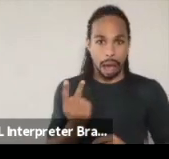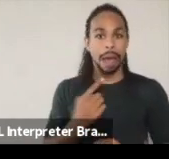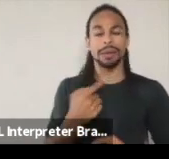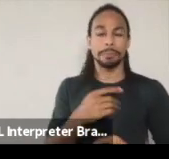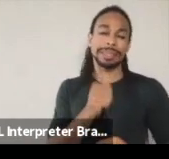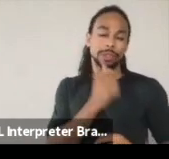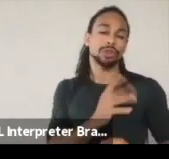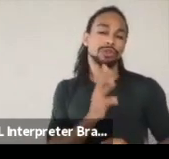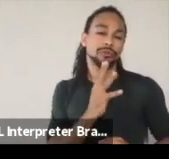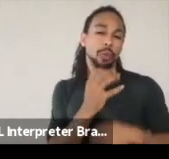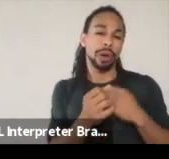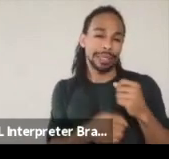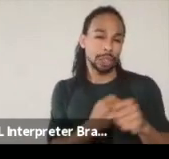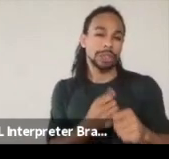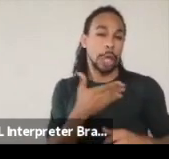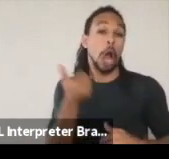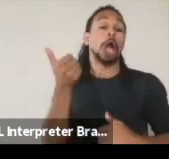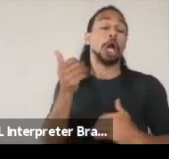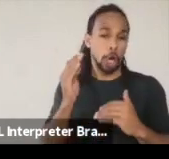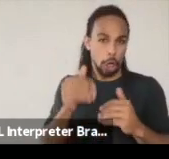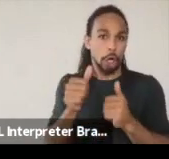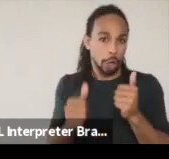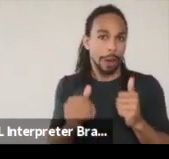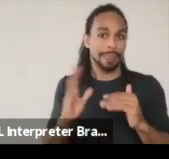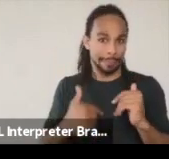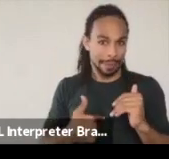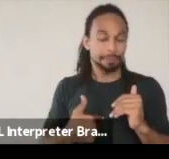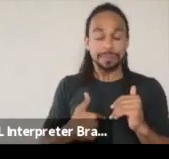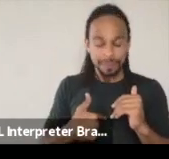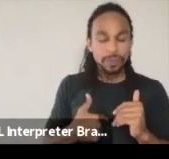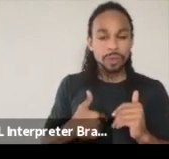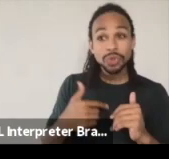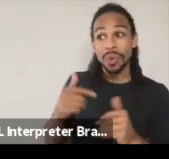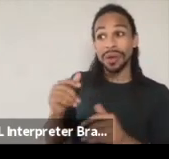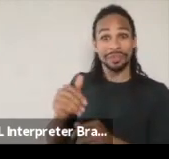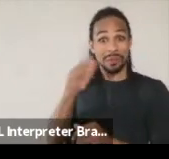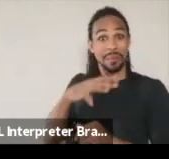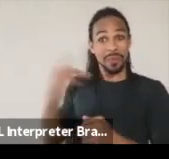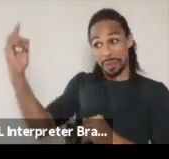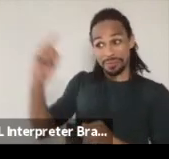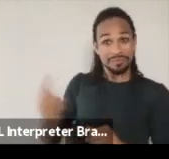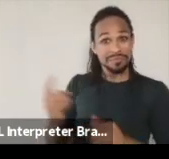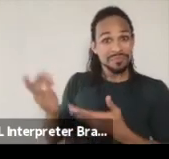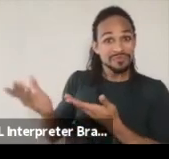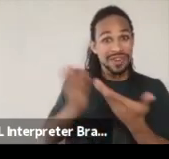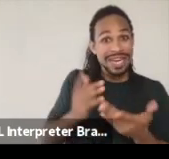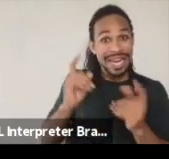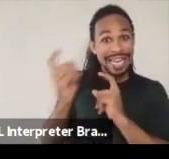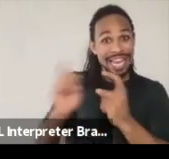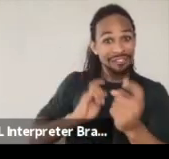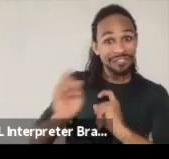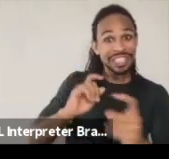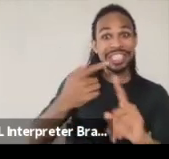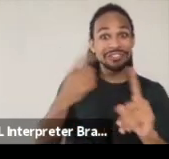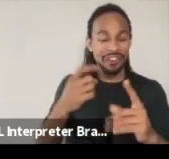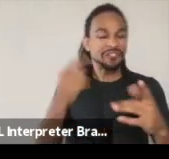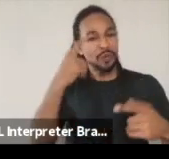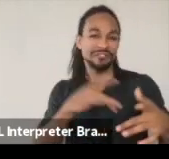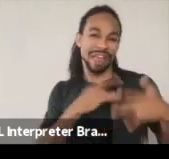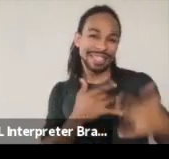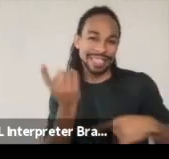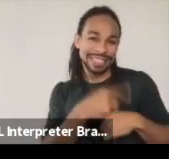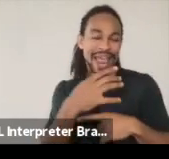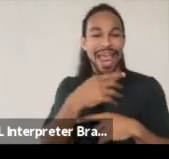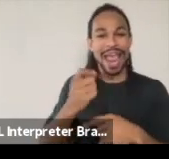I, she would bring us gifts for Valentine's Day and St. Patrick's Day, even though neither of us were Irish, and Easter